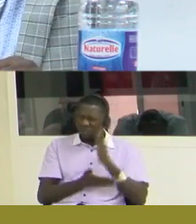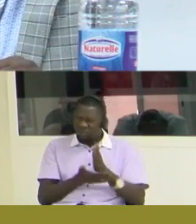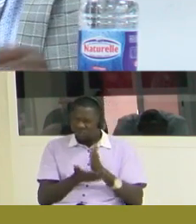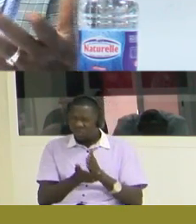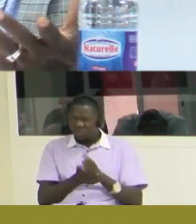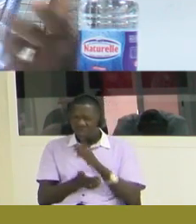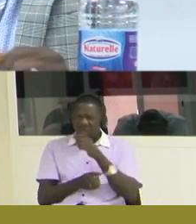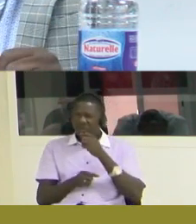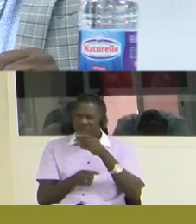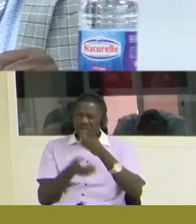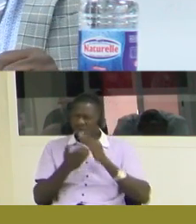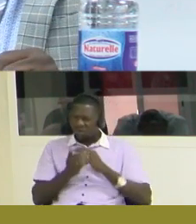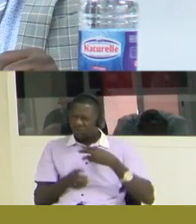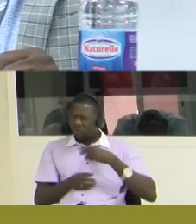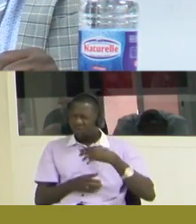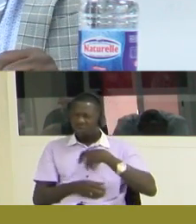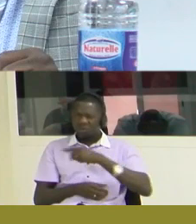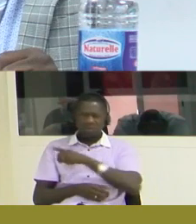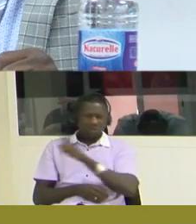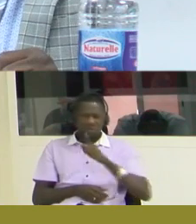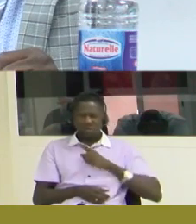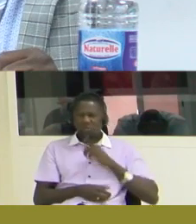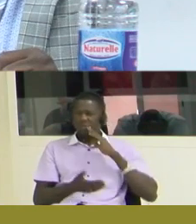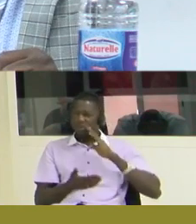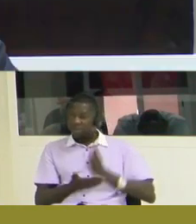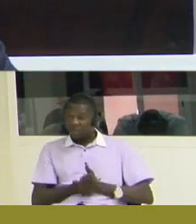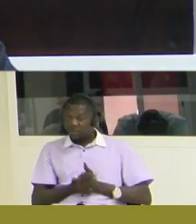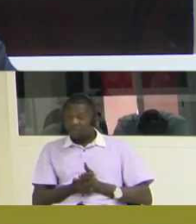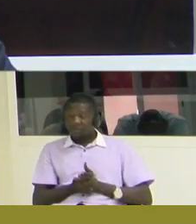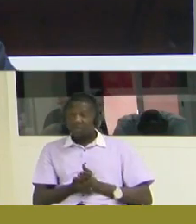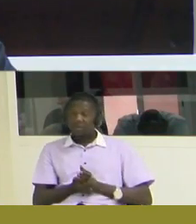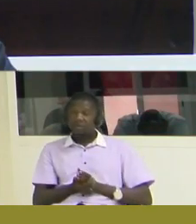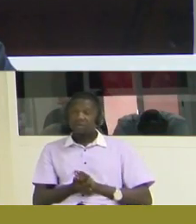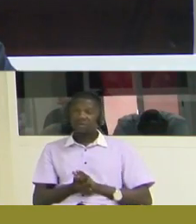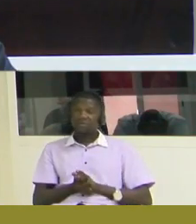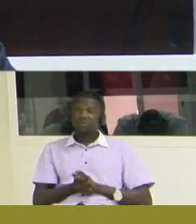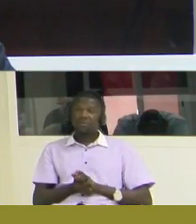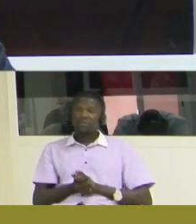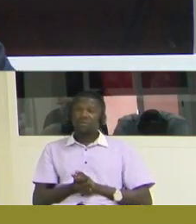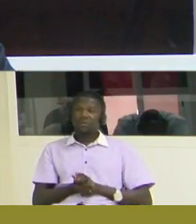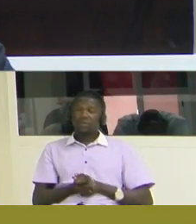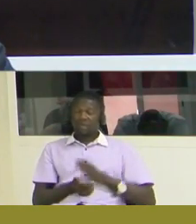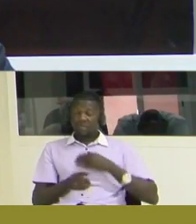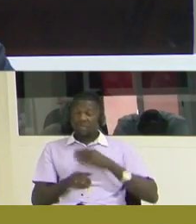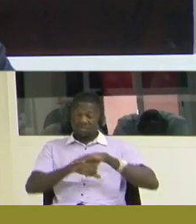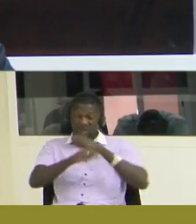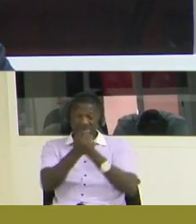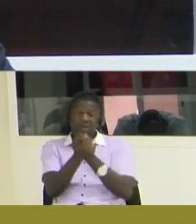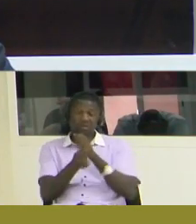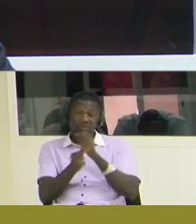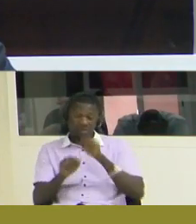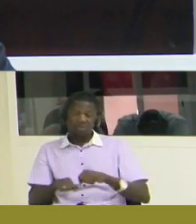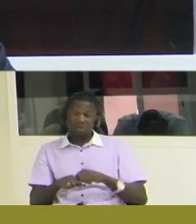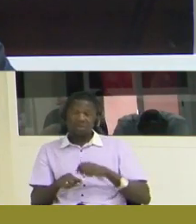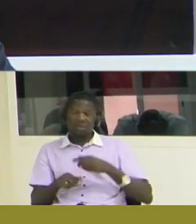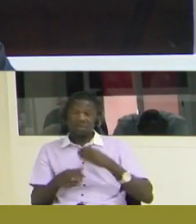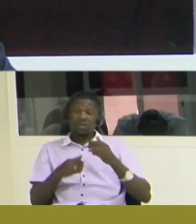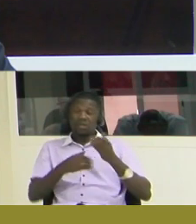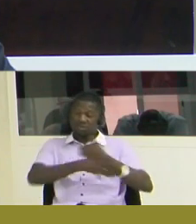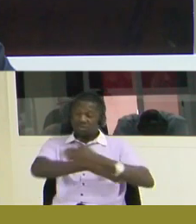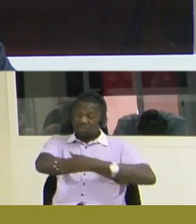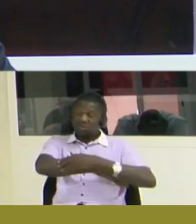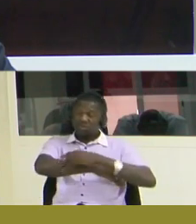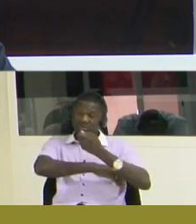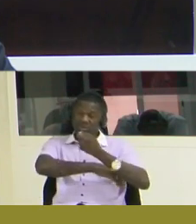to you that's what you want us to believe he could have been arrested the dog could have been locked he could have been arrested he could have